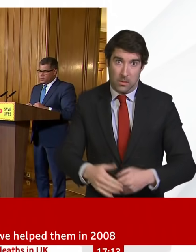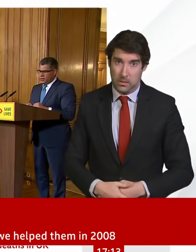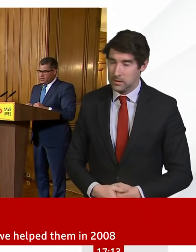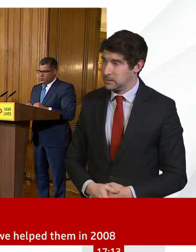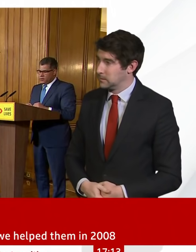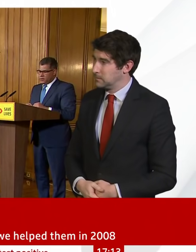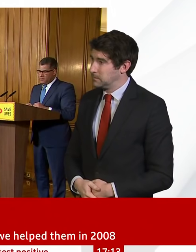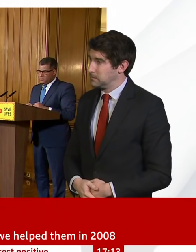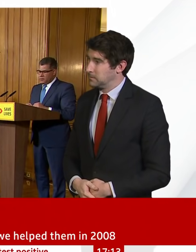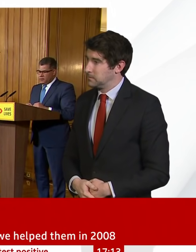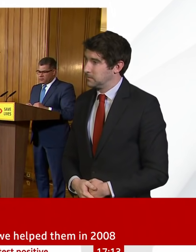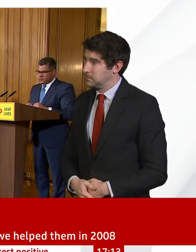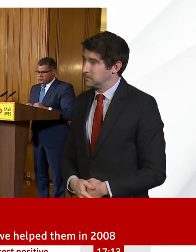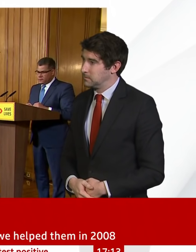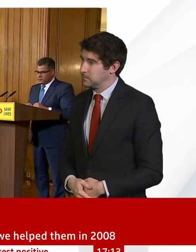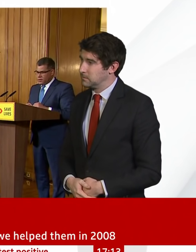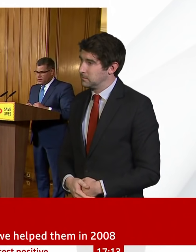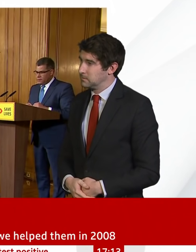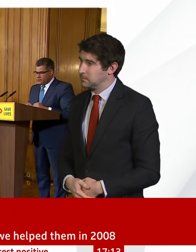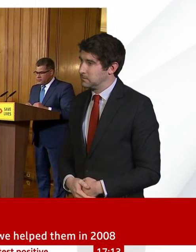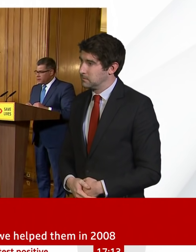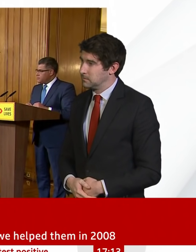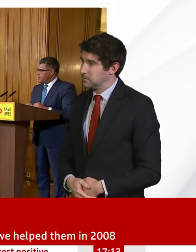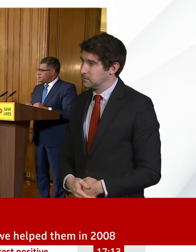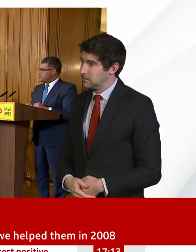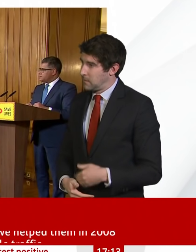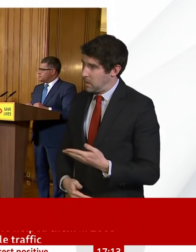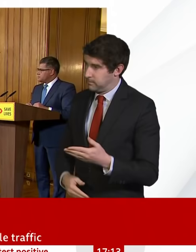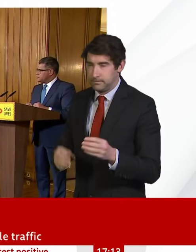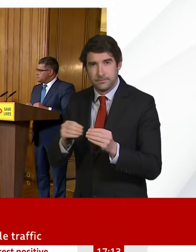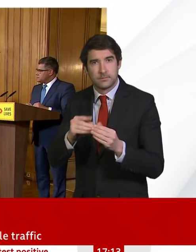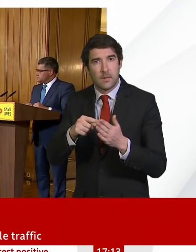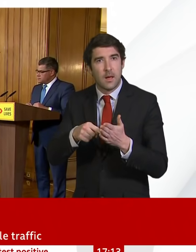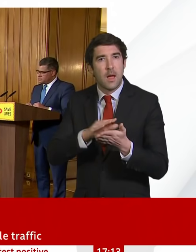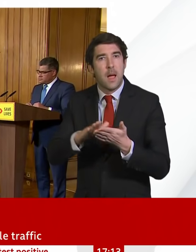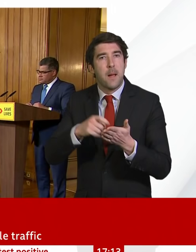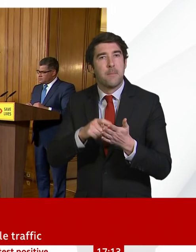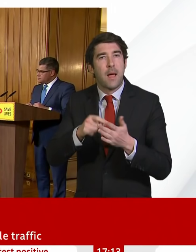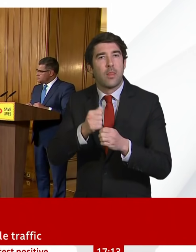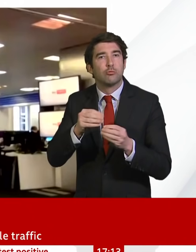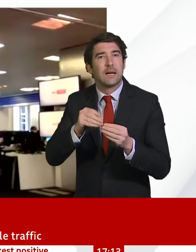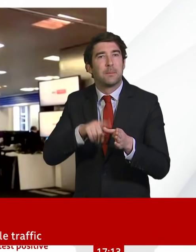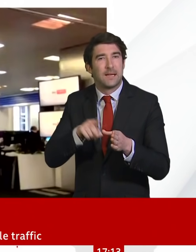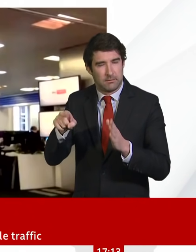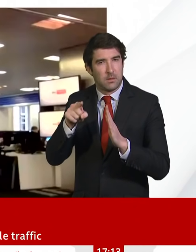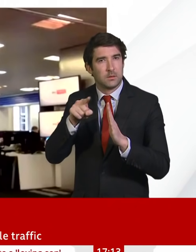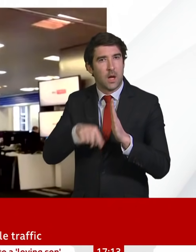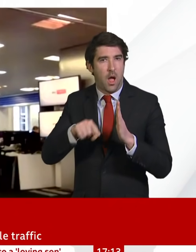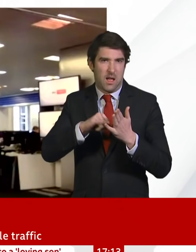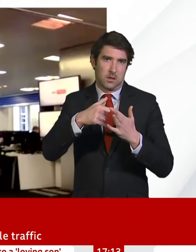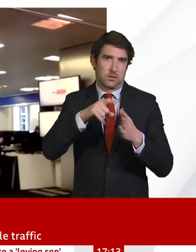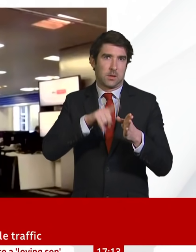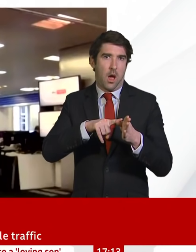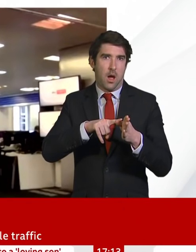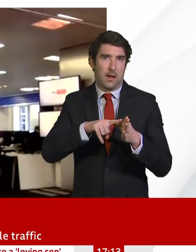Thank you, Laura. Next question is from Sky. Beth Rigby. Beth. Thank you. A question first for Yvonne